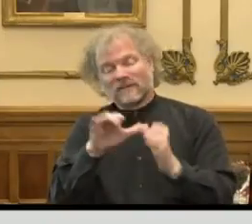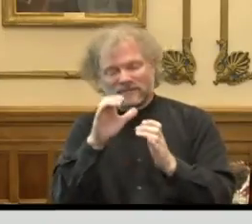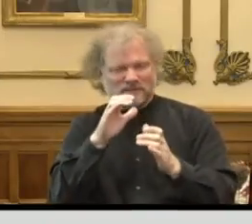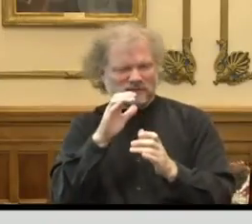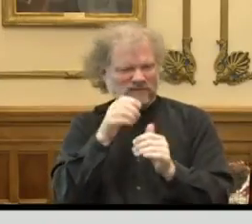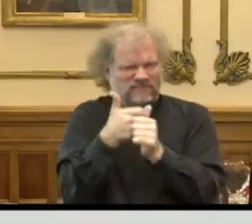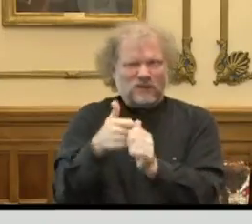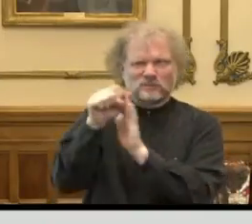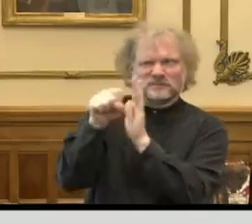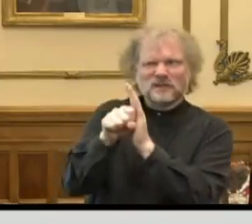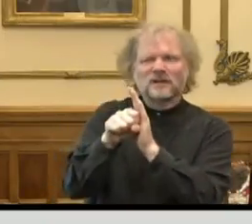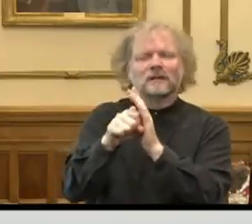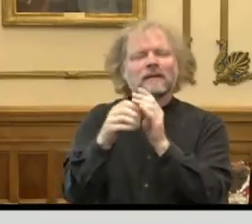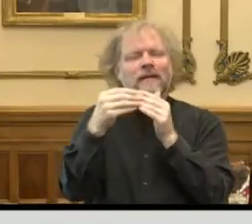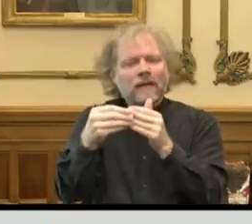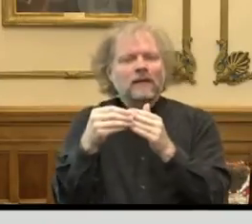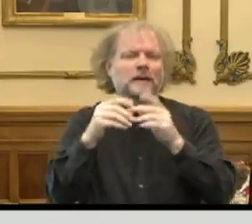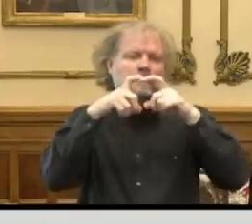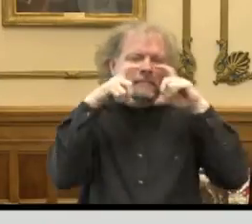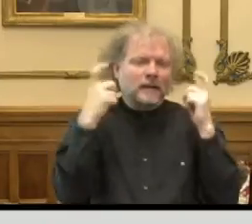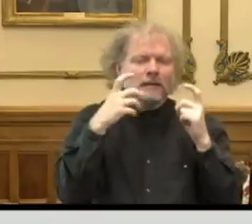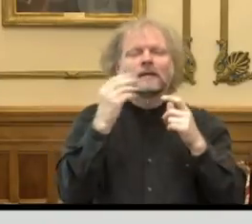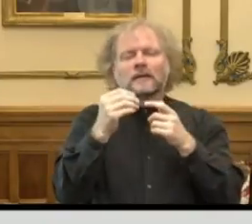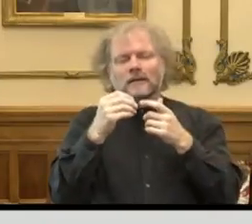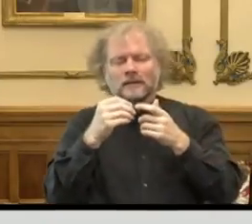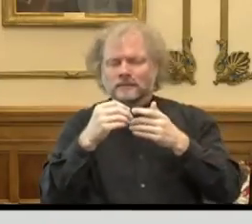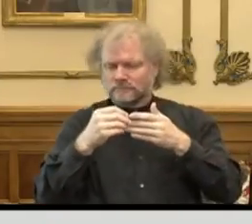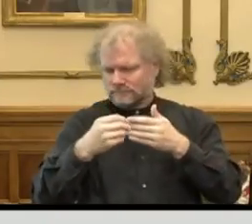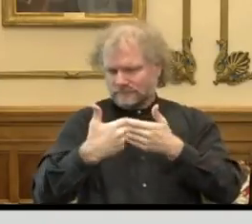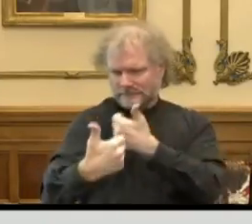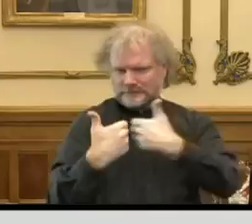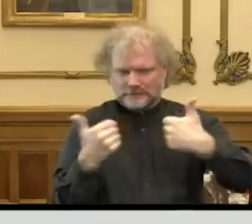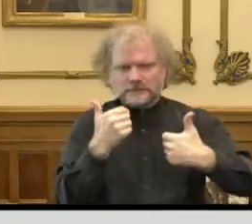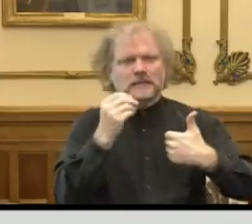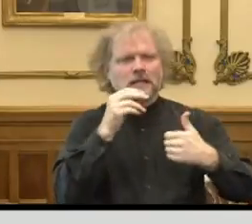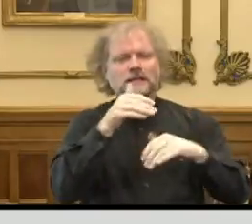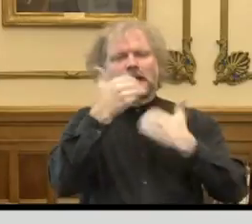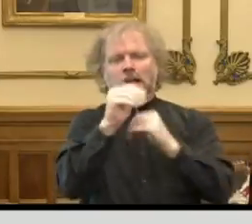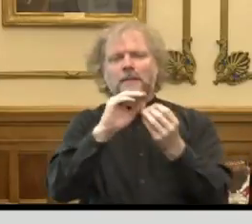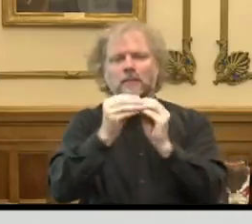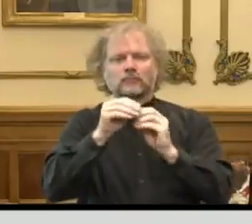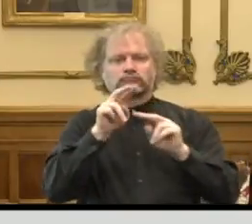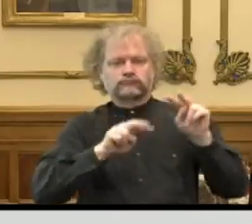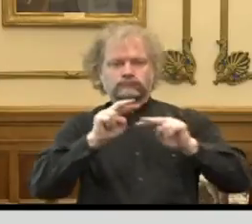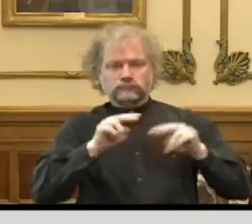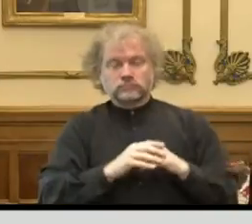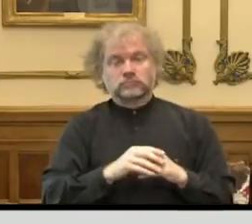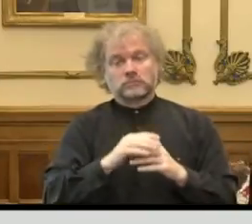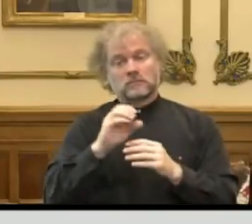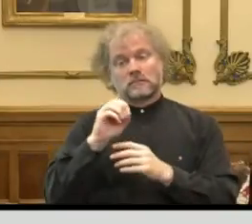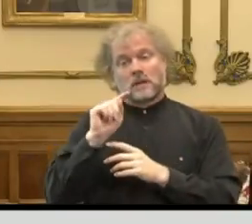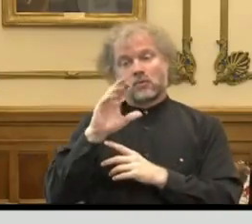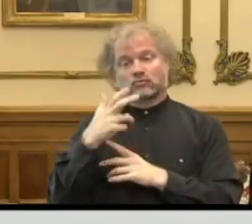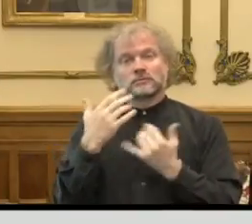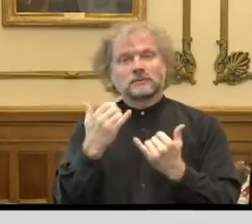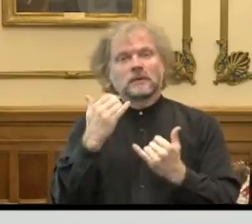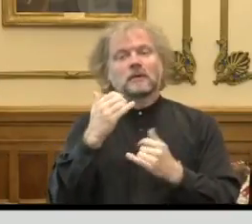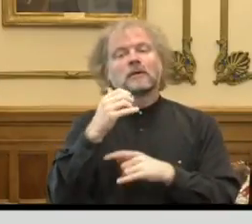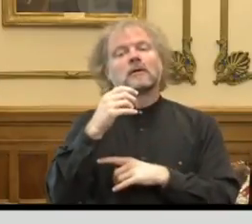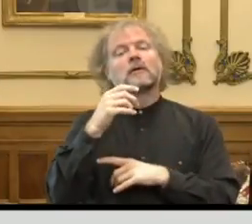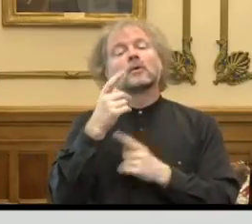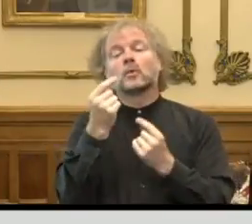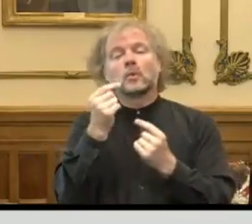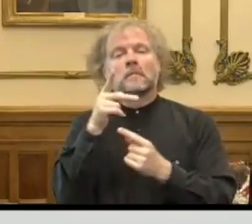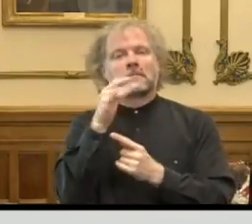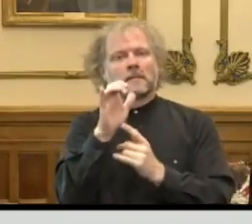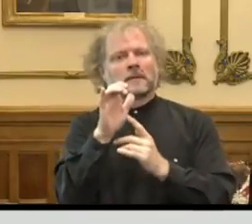including distancing and masks, and limit spectators. Outreach occurs to encourage, at this time, public to continue with